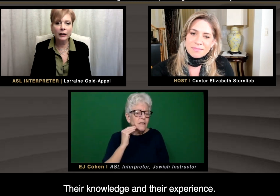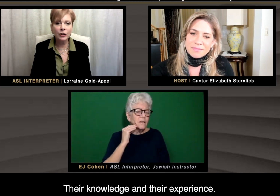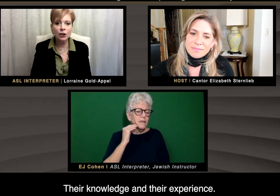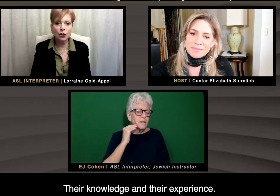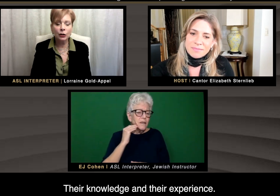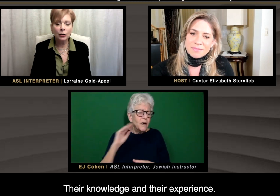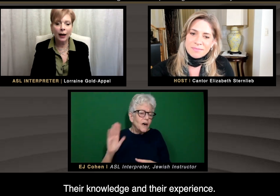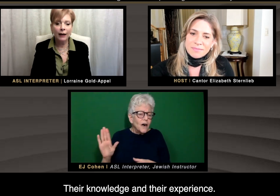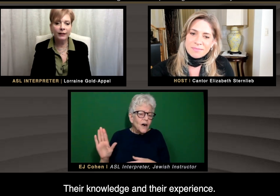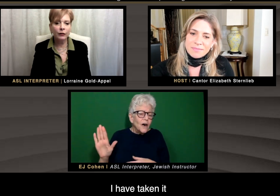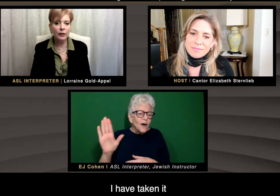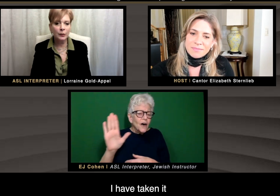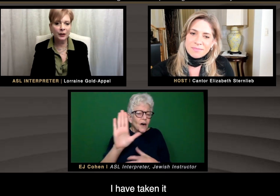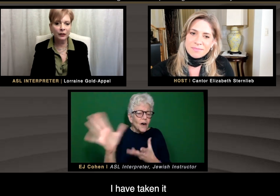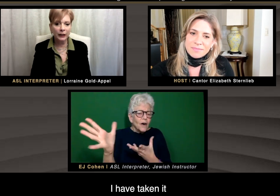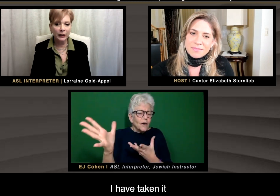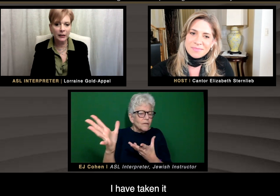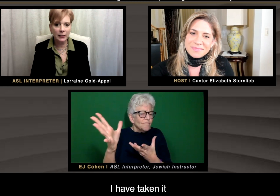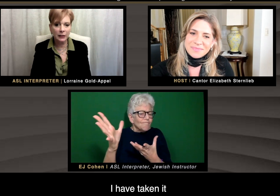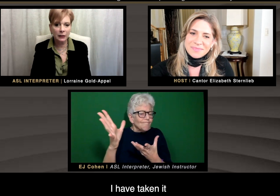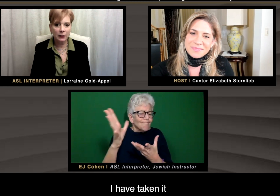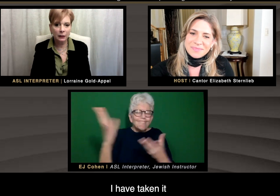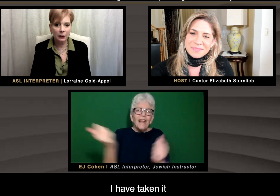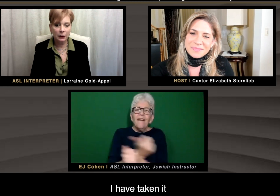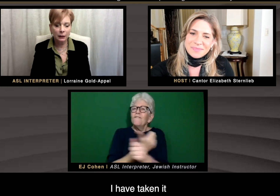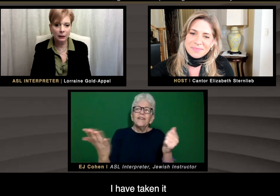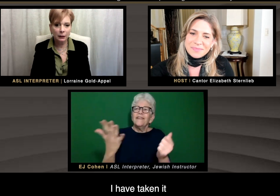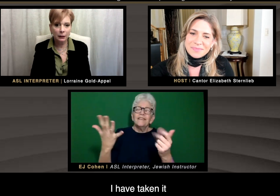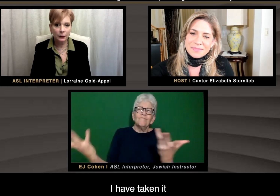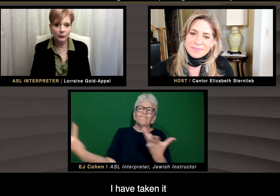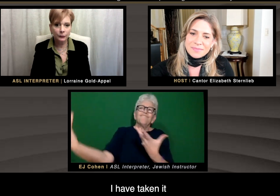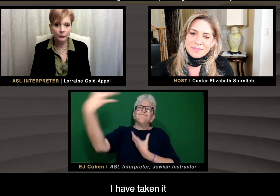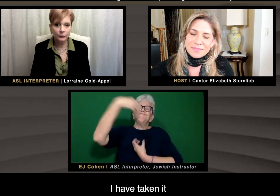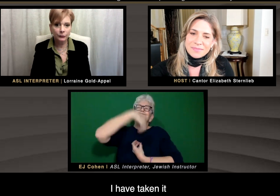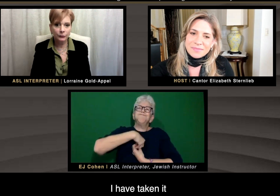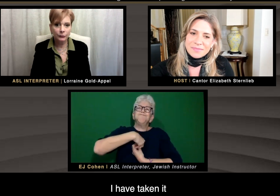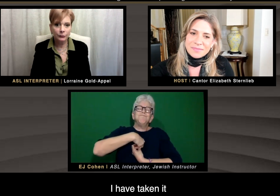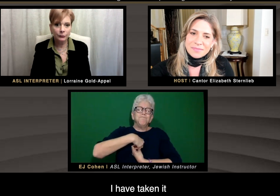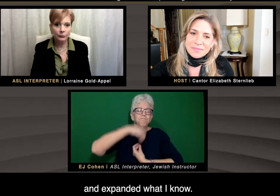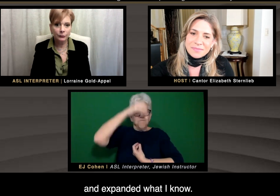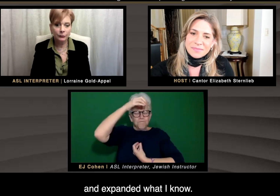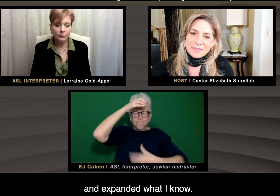Their knowledge and their experience